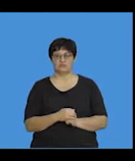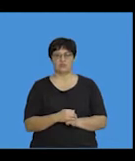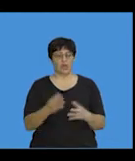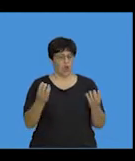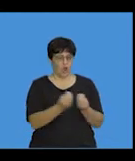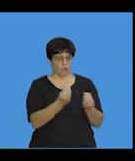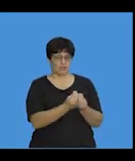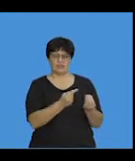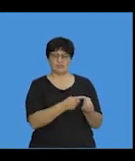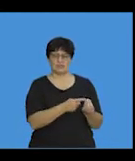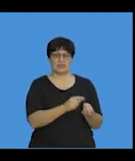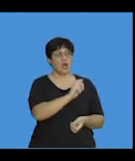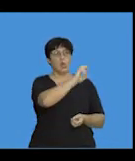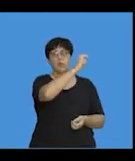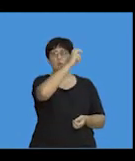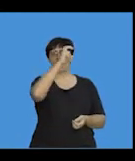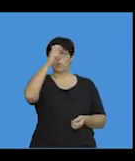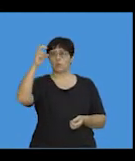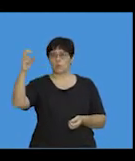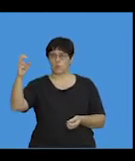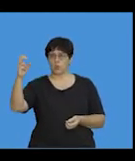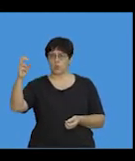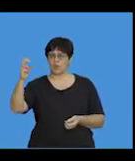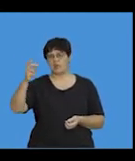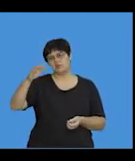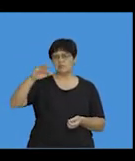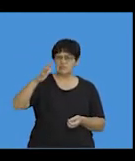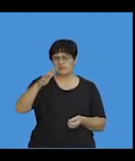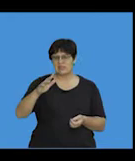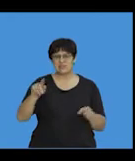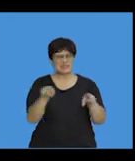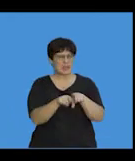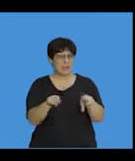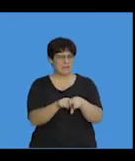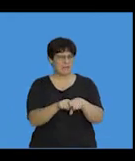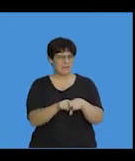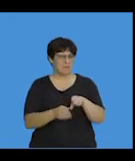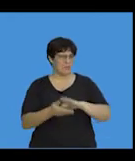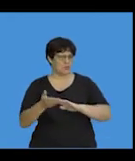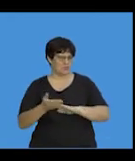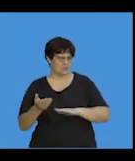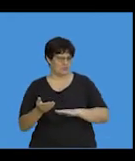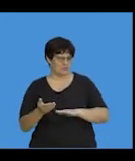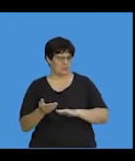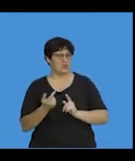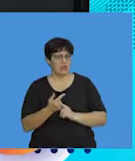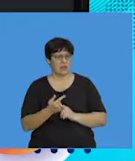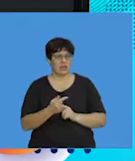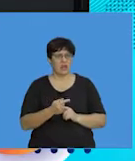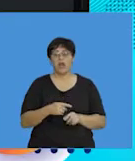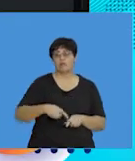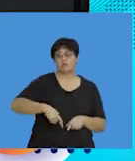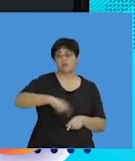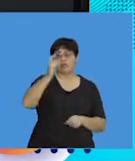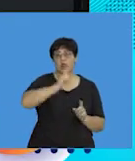do objects that fly through the air have the same sort of motion? This is all about vertical projectile motion. This is all